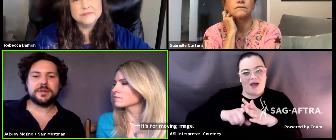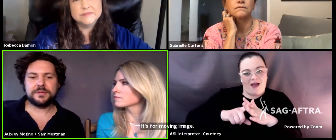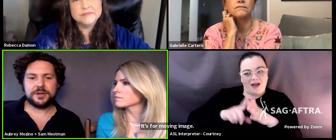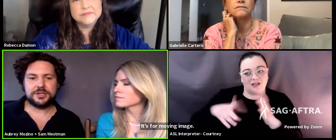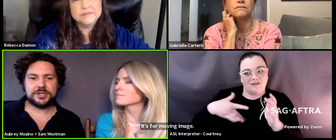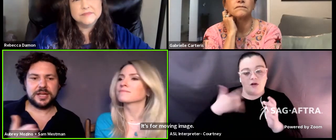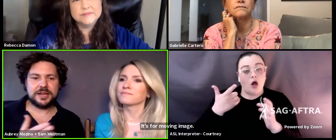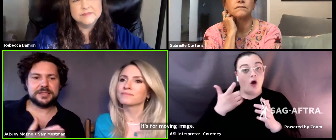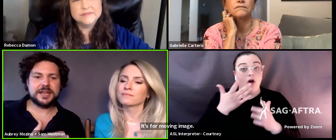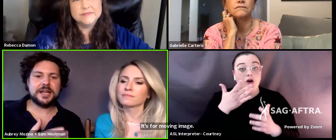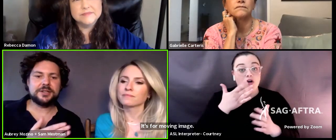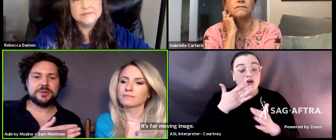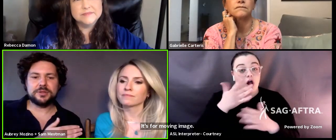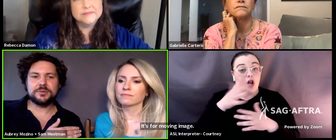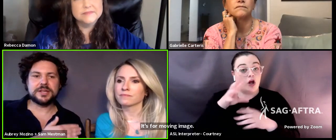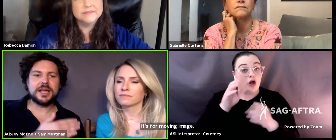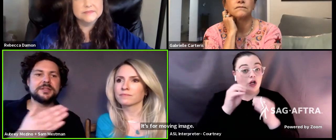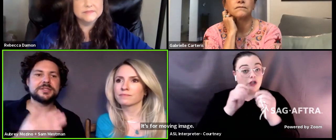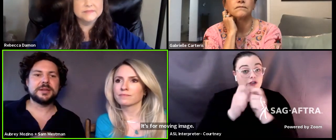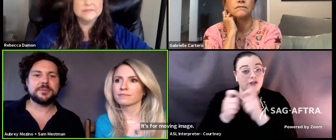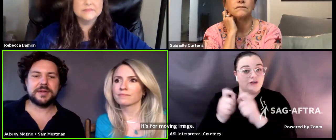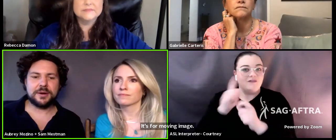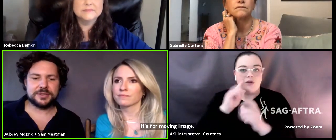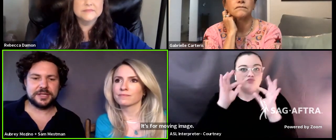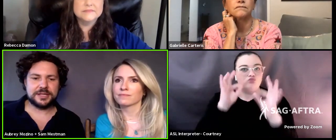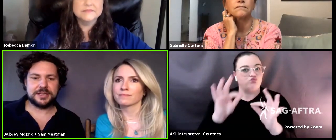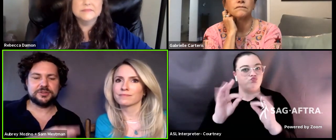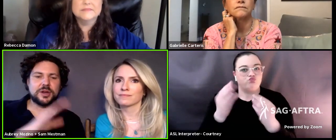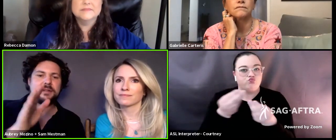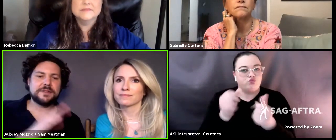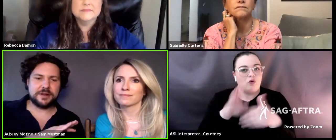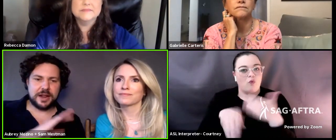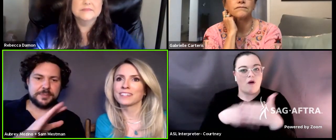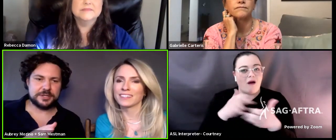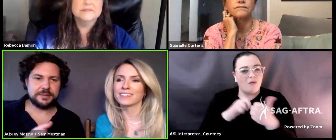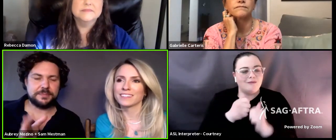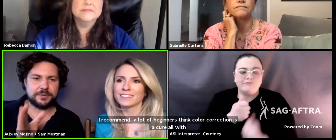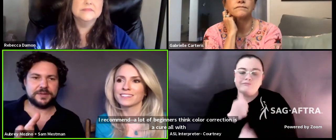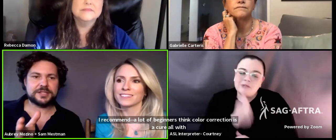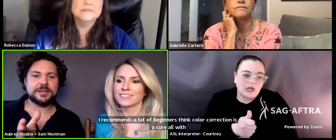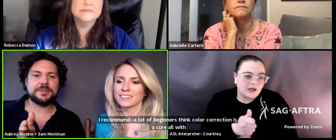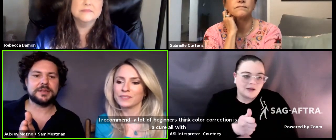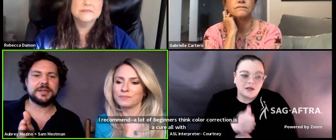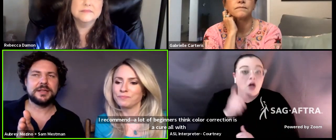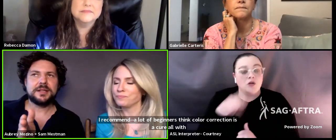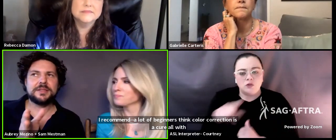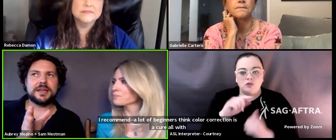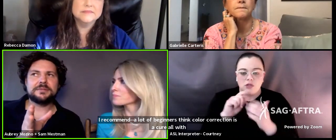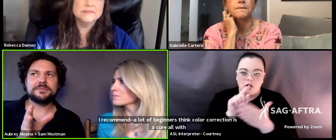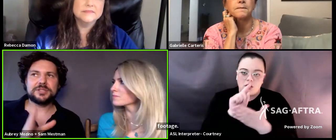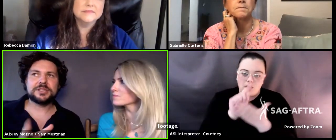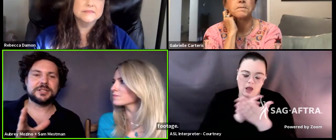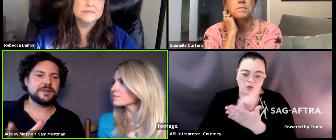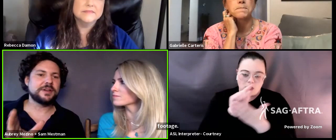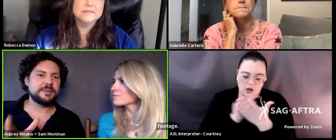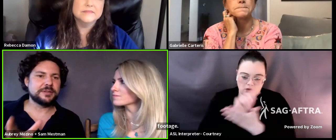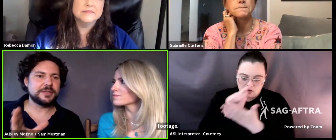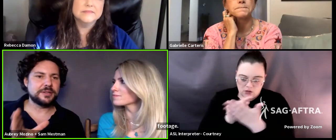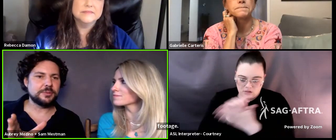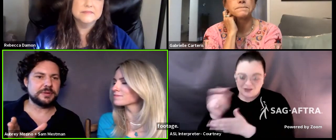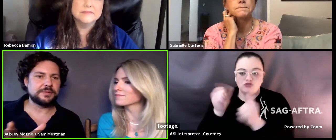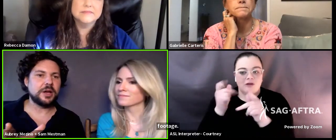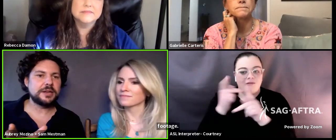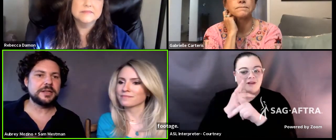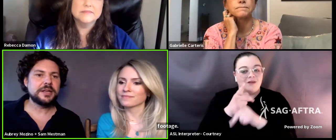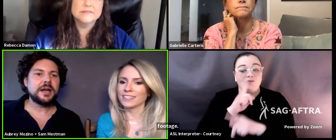cure-all for their footage, and it's not. You can lose endless number of hours trying to figure out how to perfect something that just is fundamentally